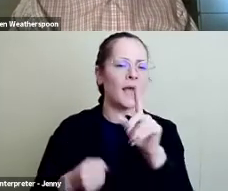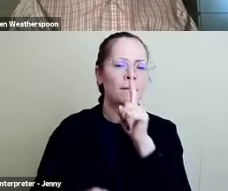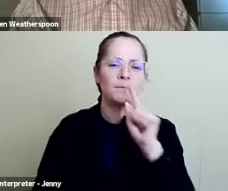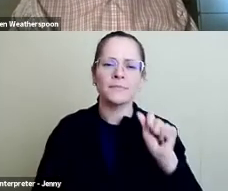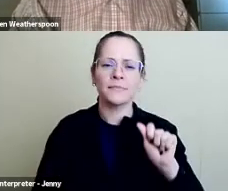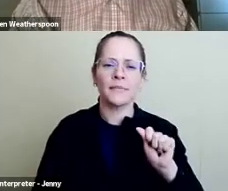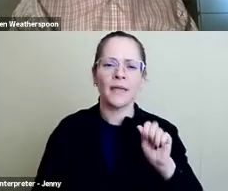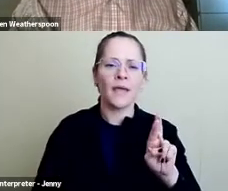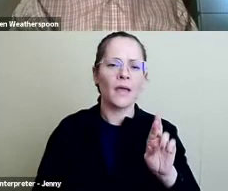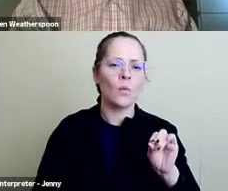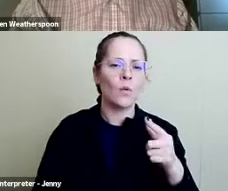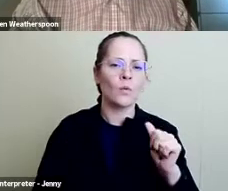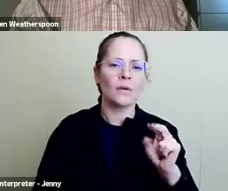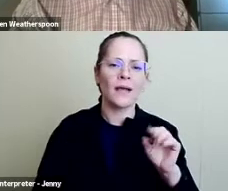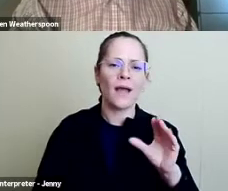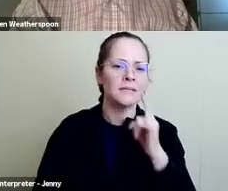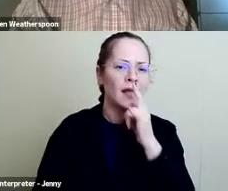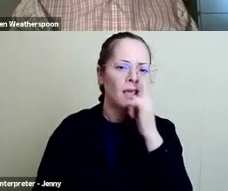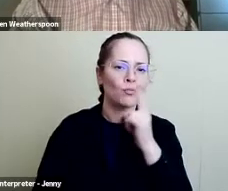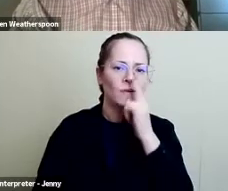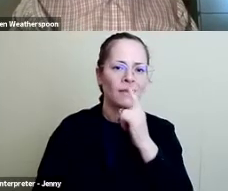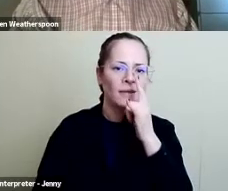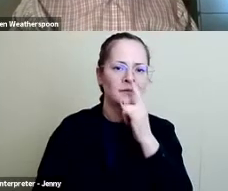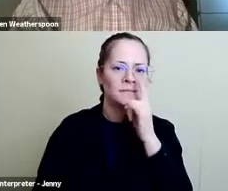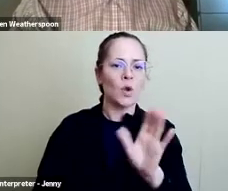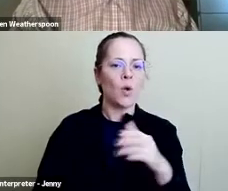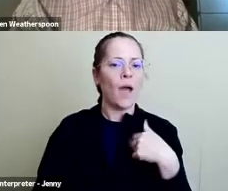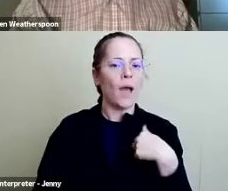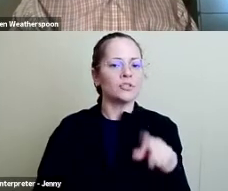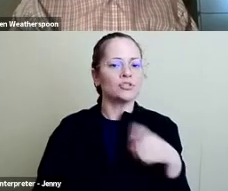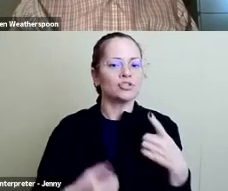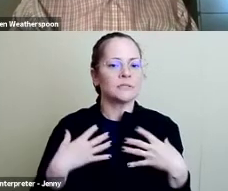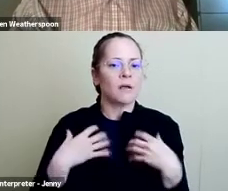simply confidence in myself and in my skin.